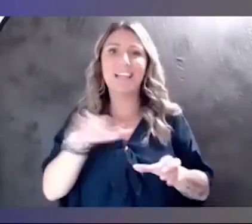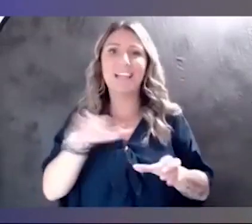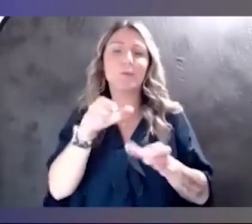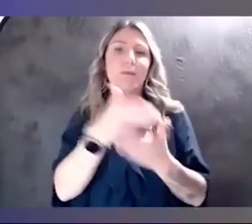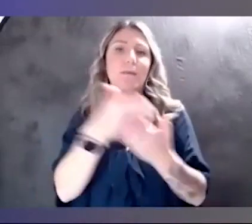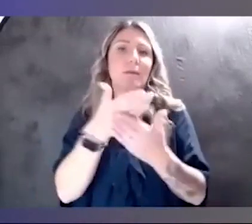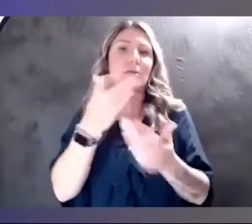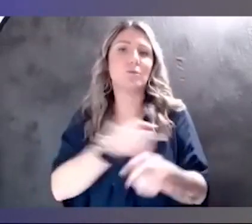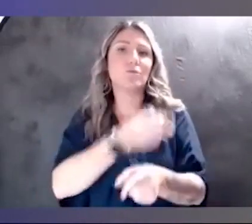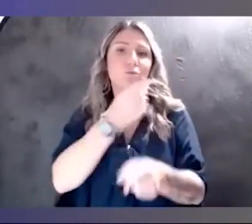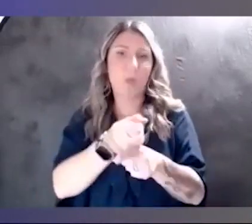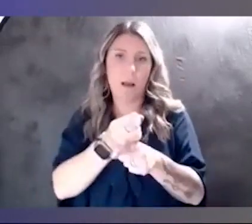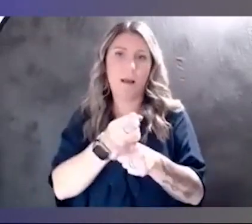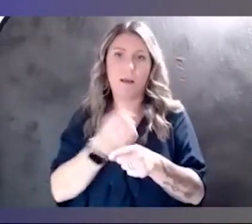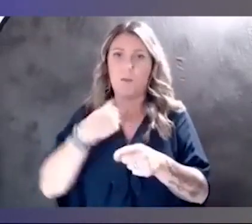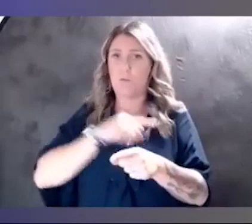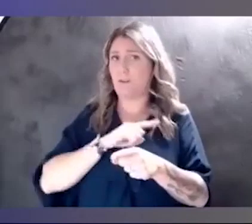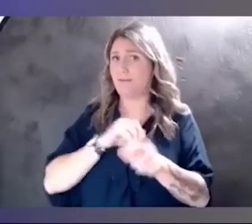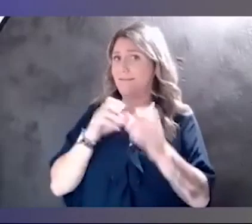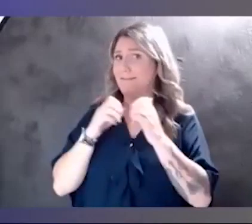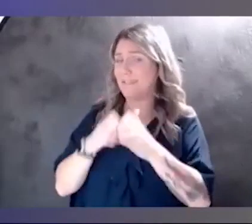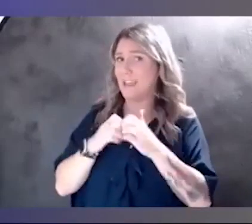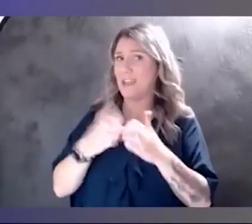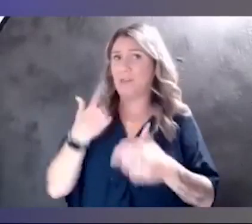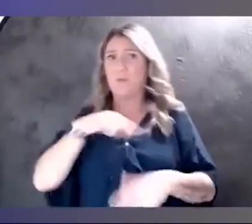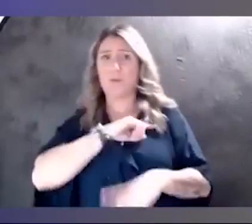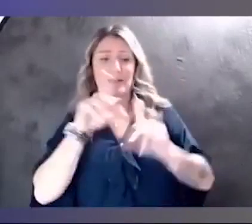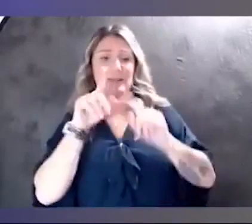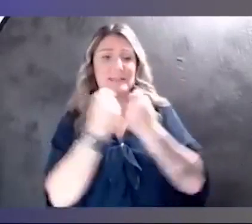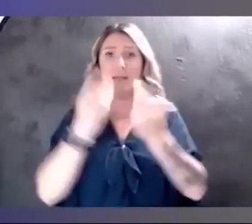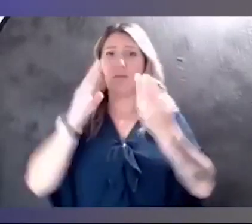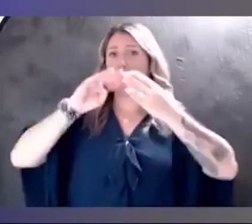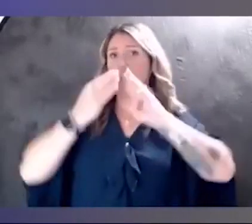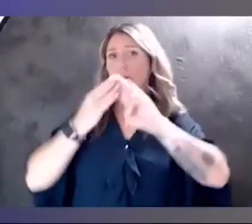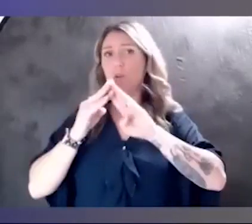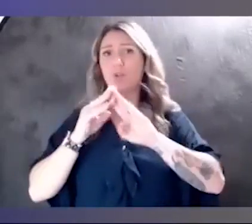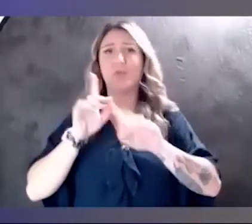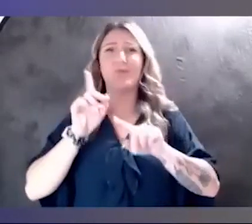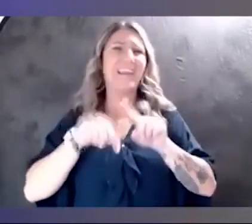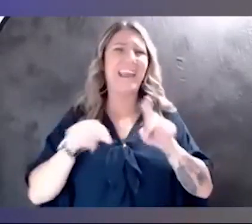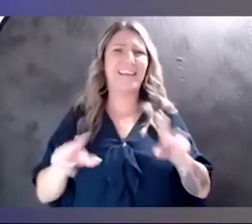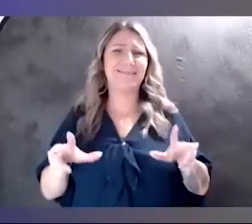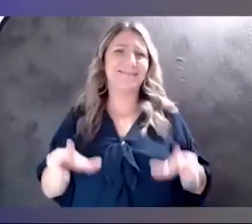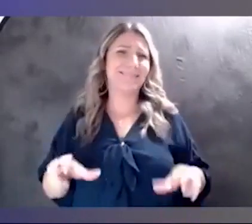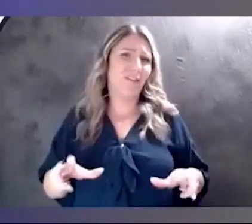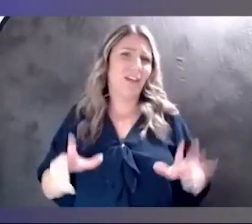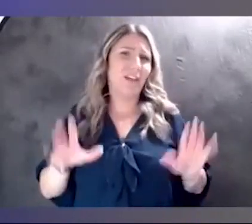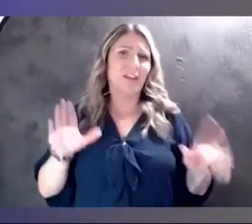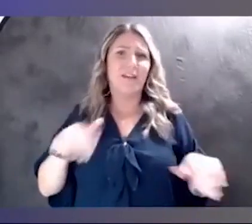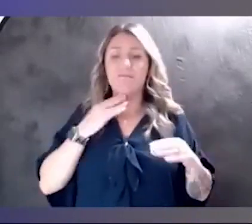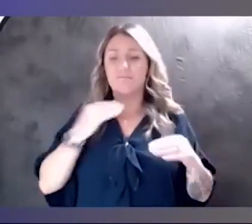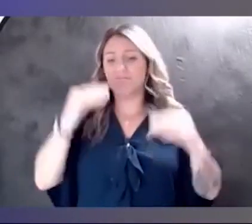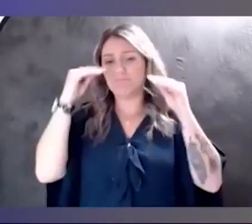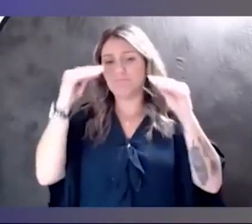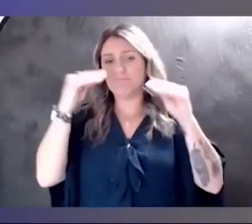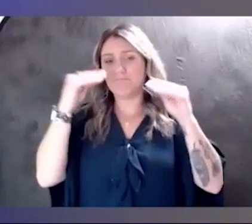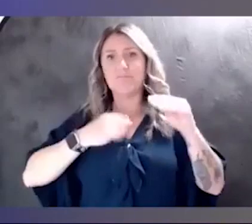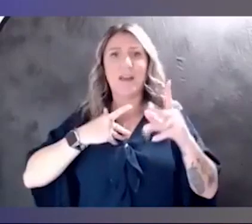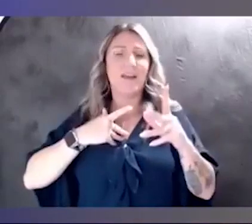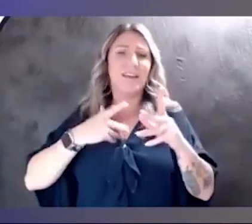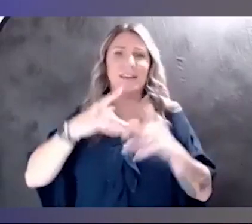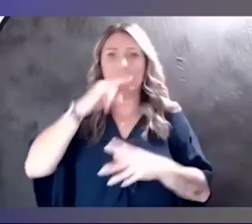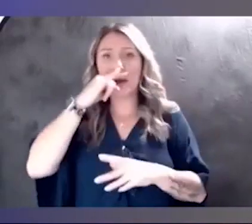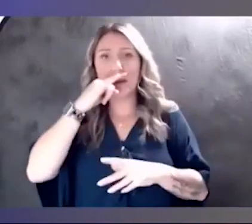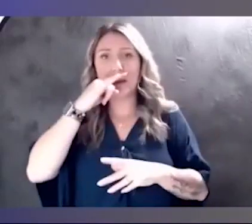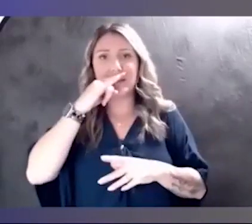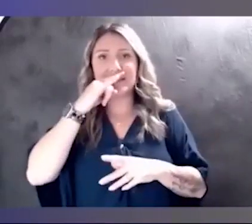in this together. We're a team. We're a community. We cannot be selfish. You know, I always taught my kids the golden rule: do unto others as you'd have